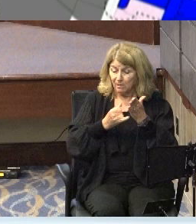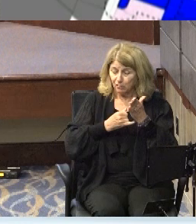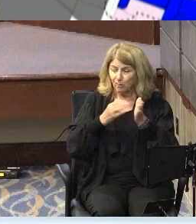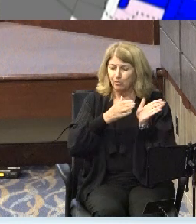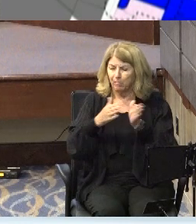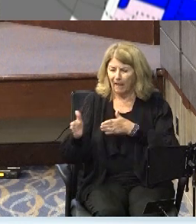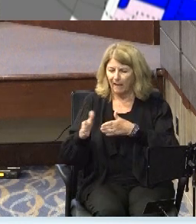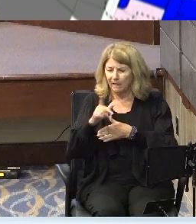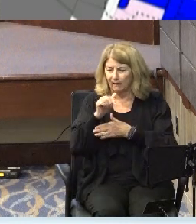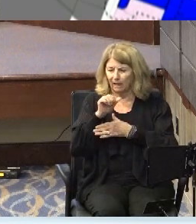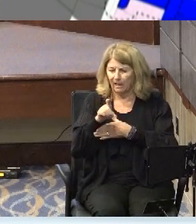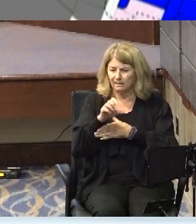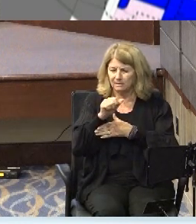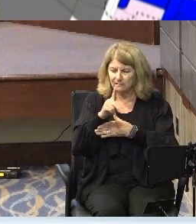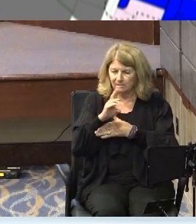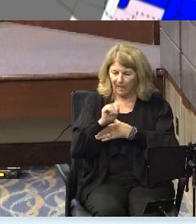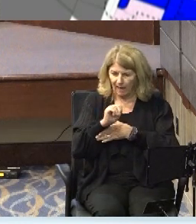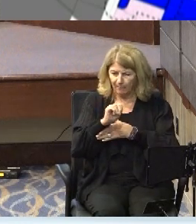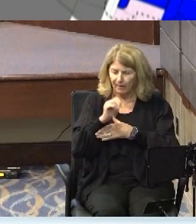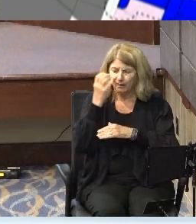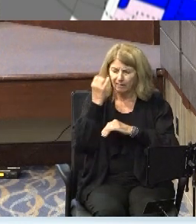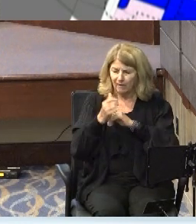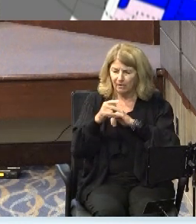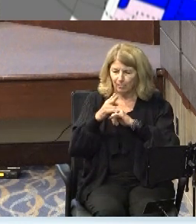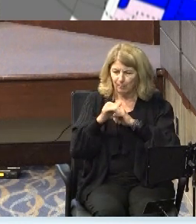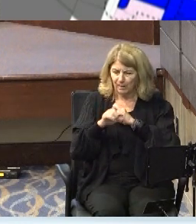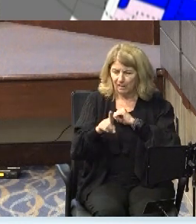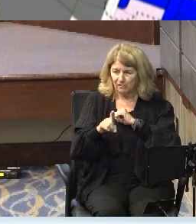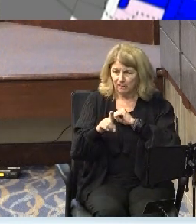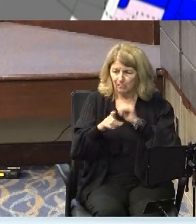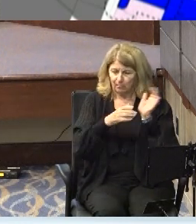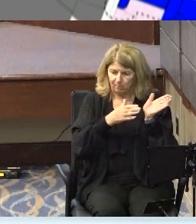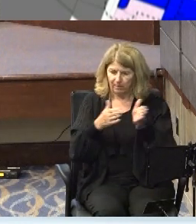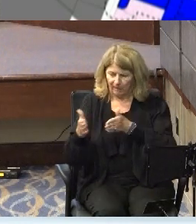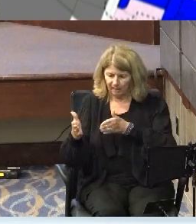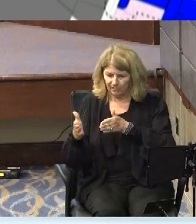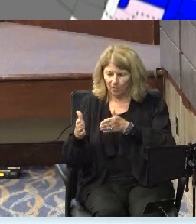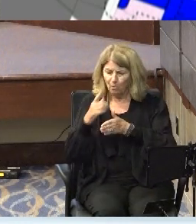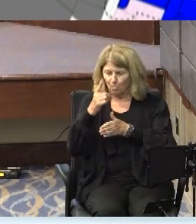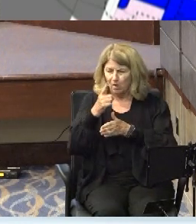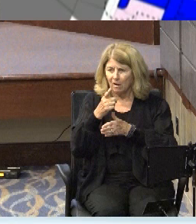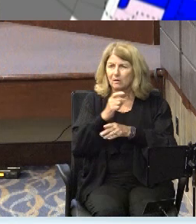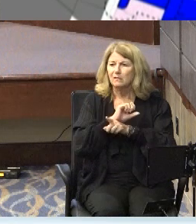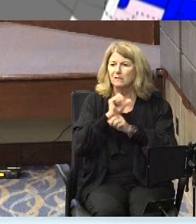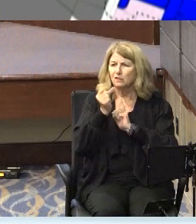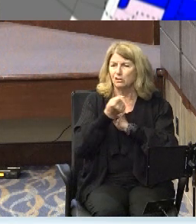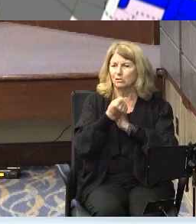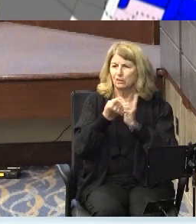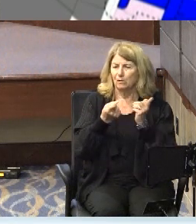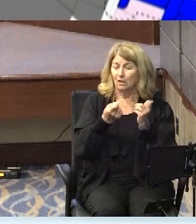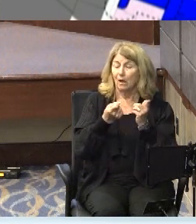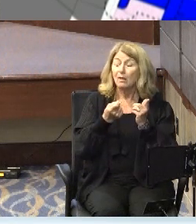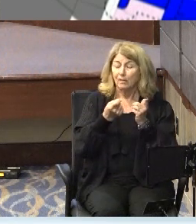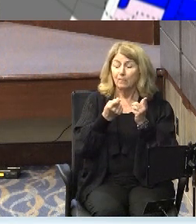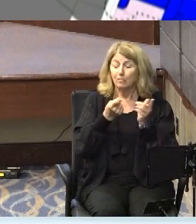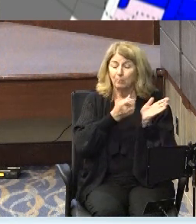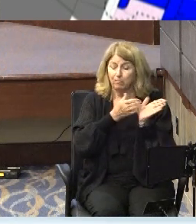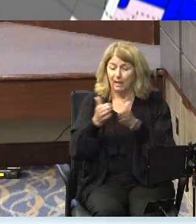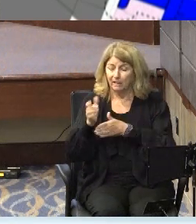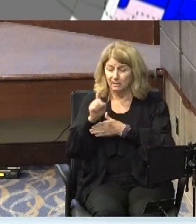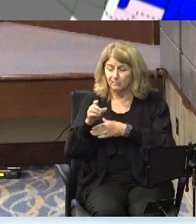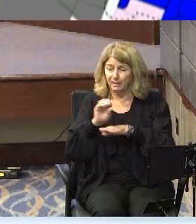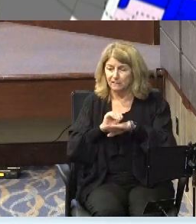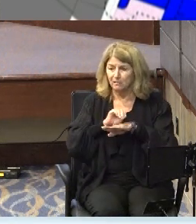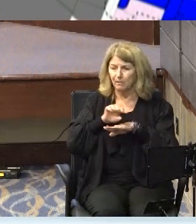landscaping plan included in the final PUD are adequate. And we do have one condition: at the time of development, full building plans must be submitted, meeting